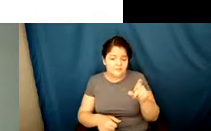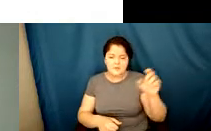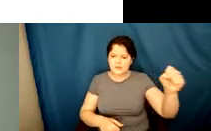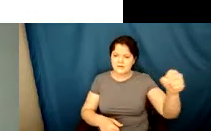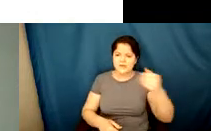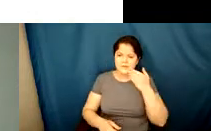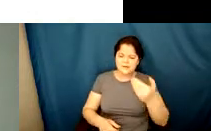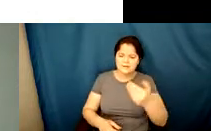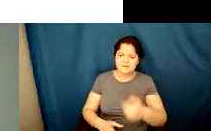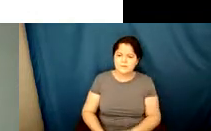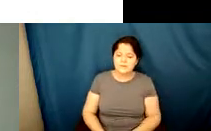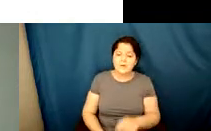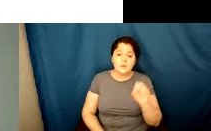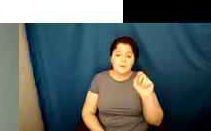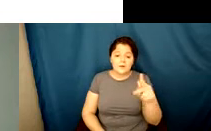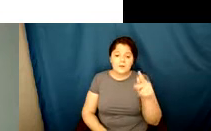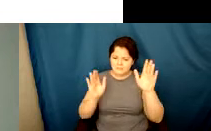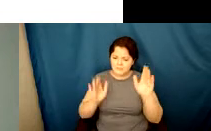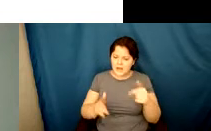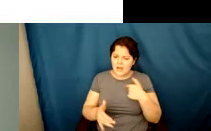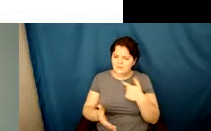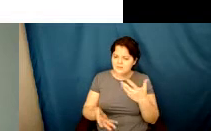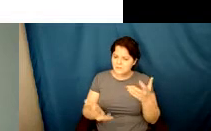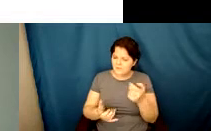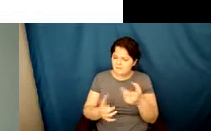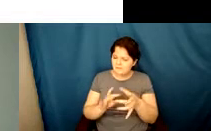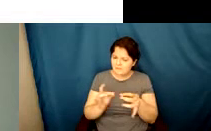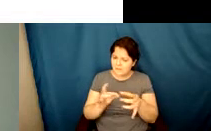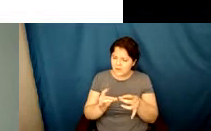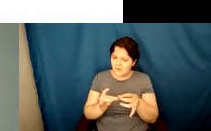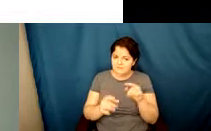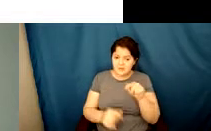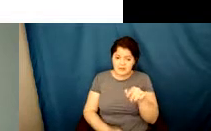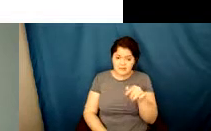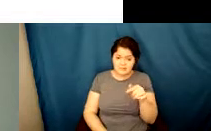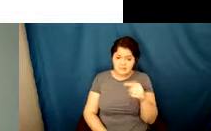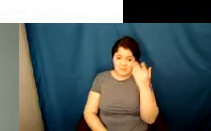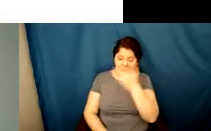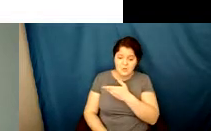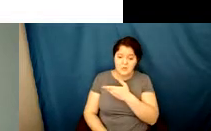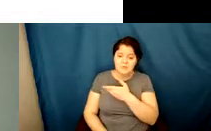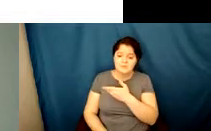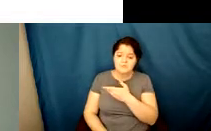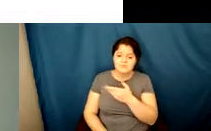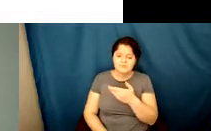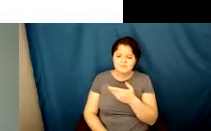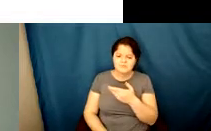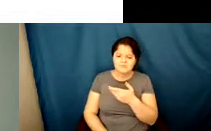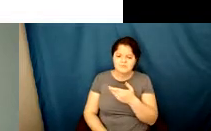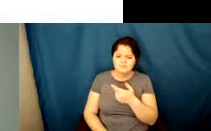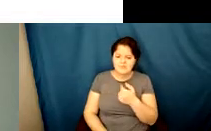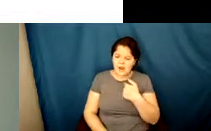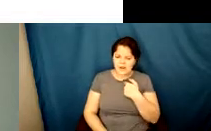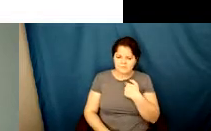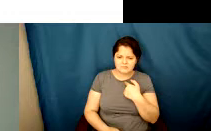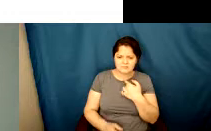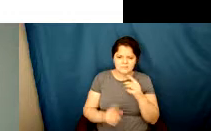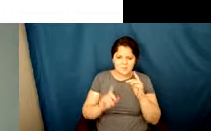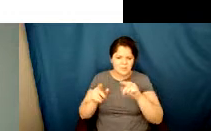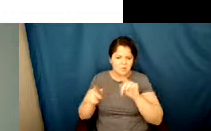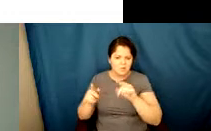Yes, thank you. Okay, great. I just wanted to say that this looks as a fairly frequent user of this